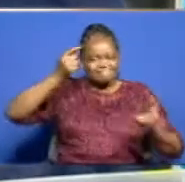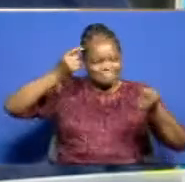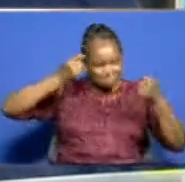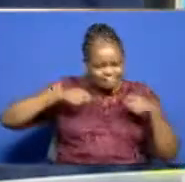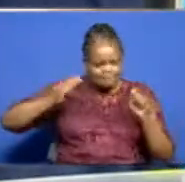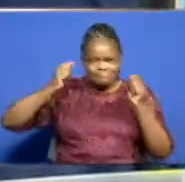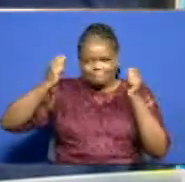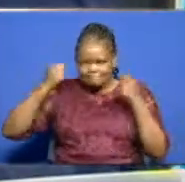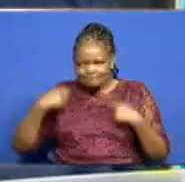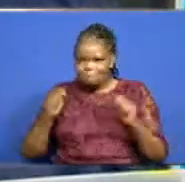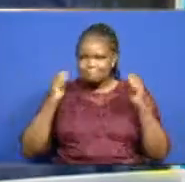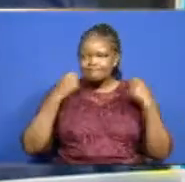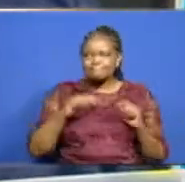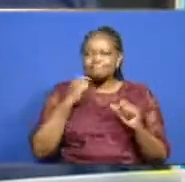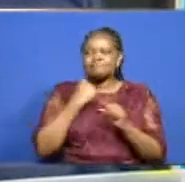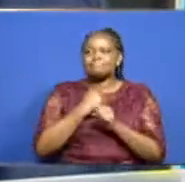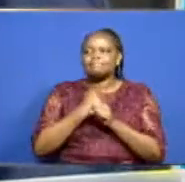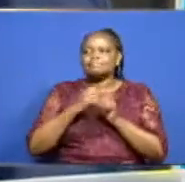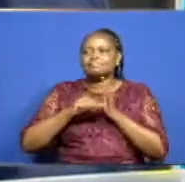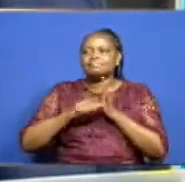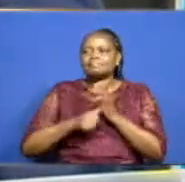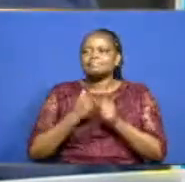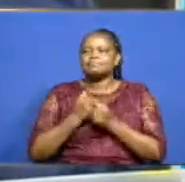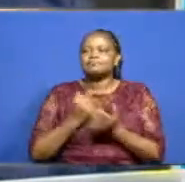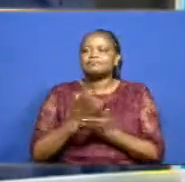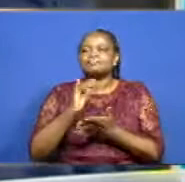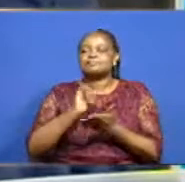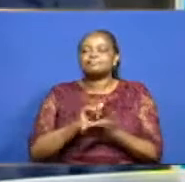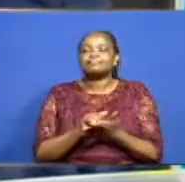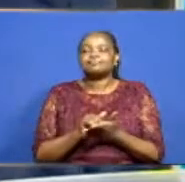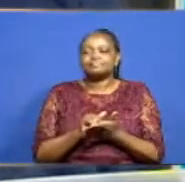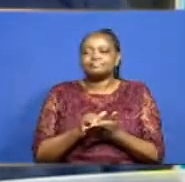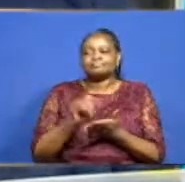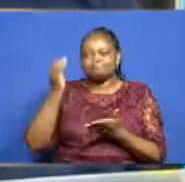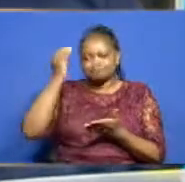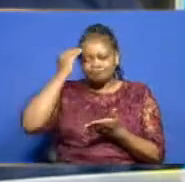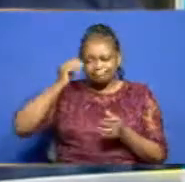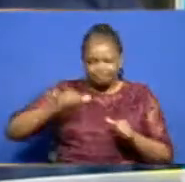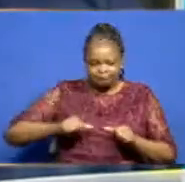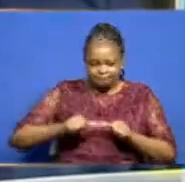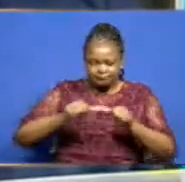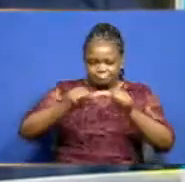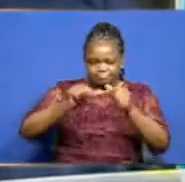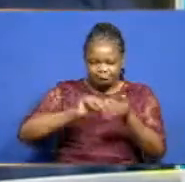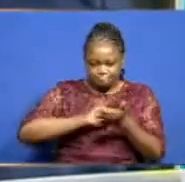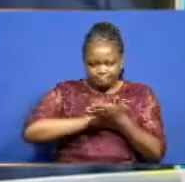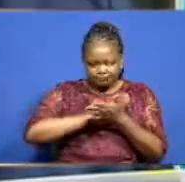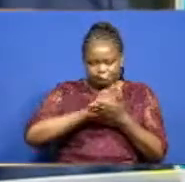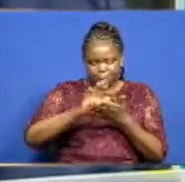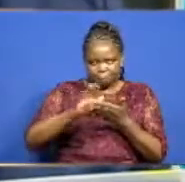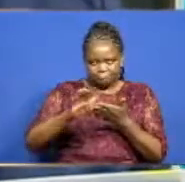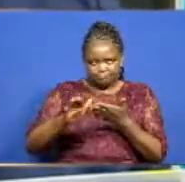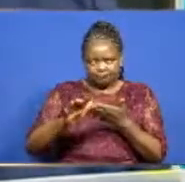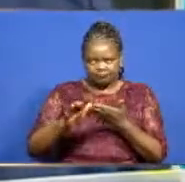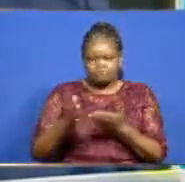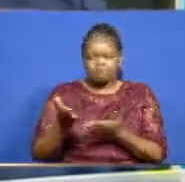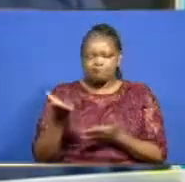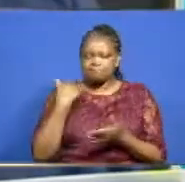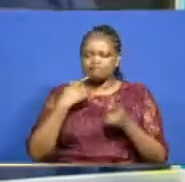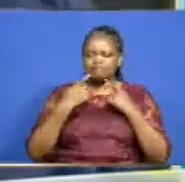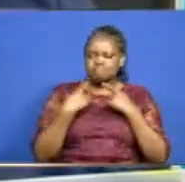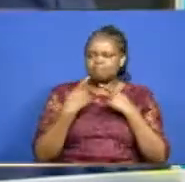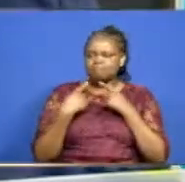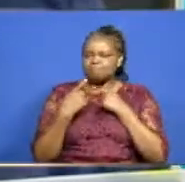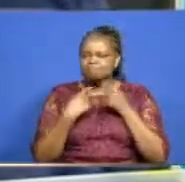place efforts just to make sure there is seamless learning ahead of schools reopening. There were quite a lot of conversations that were